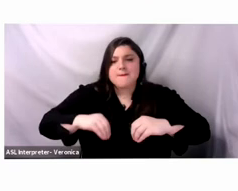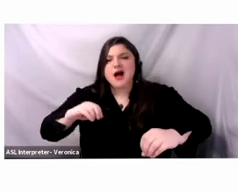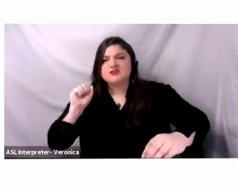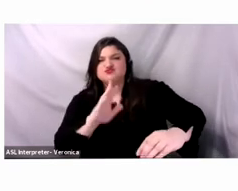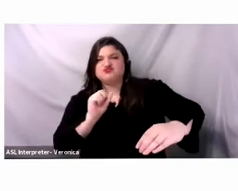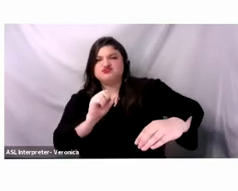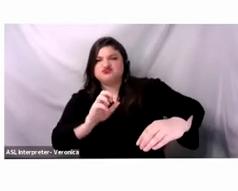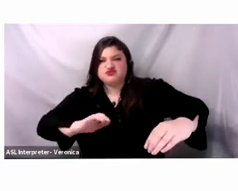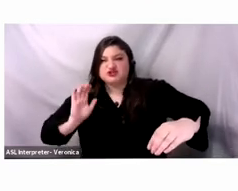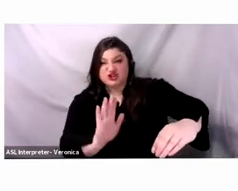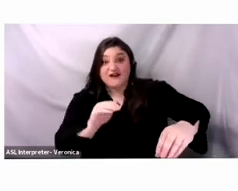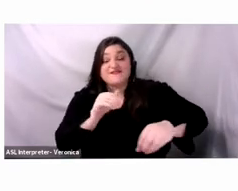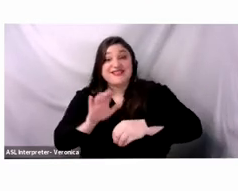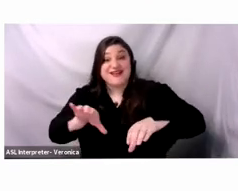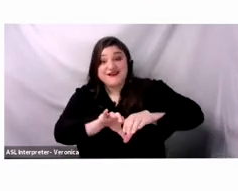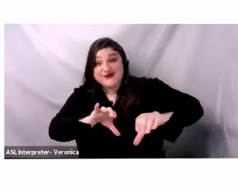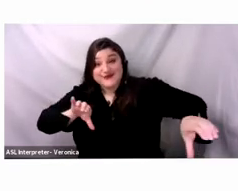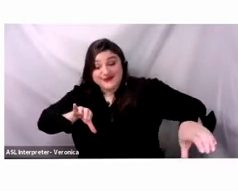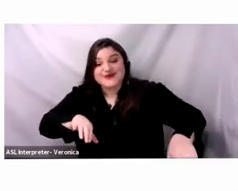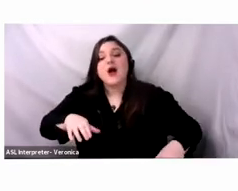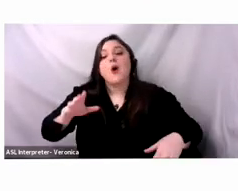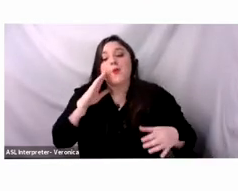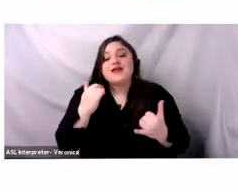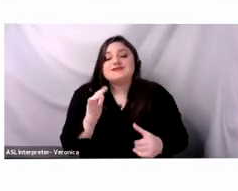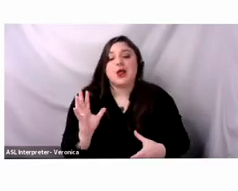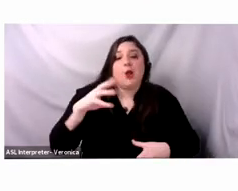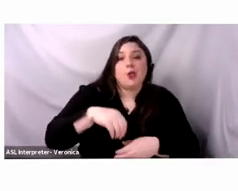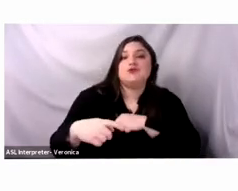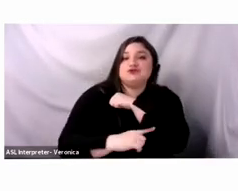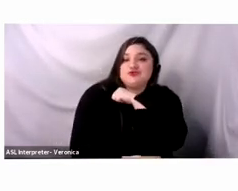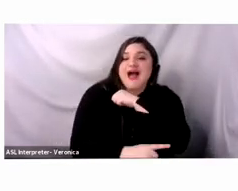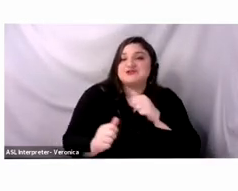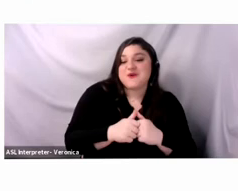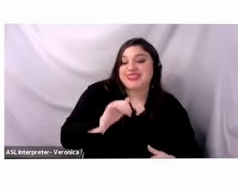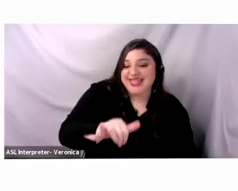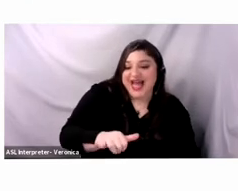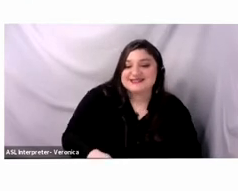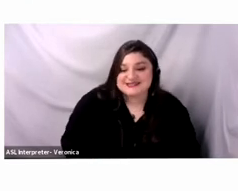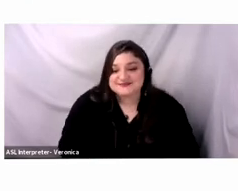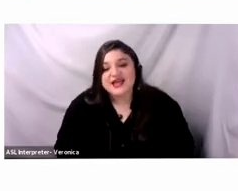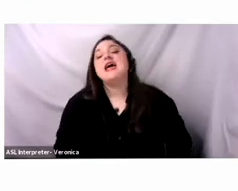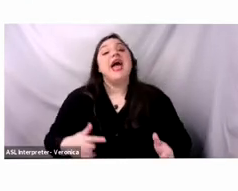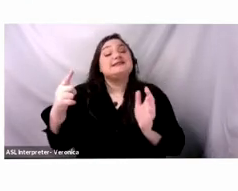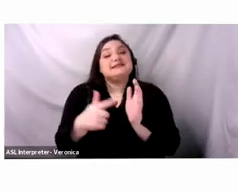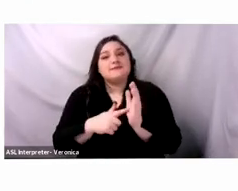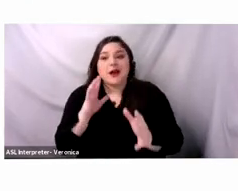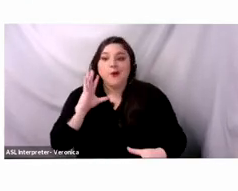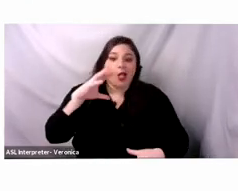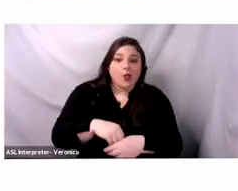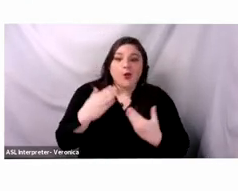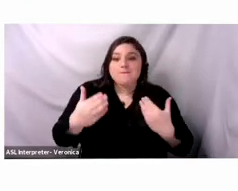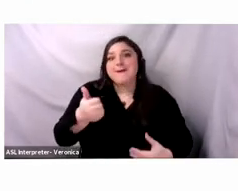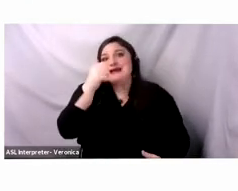them, or something like 10 bales of winter coats. Ghana is on the equator, so not that many people are selling winter coats